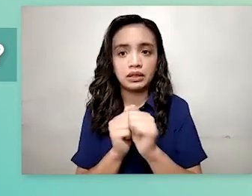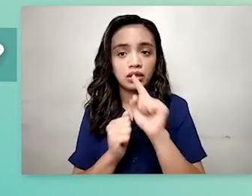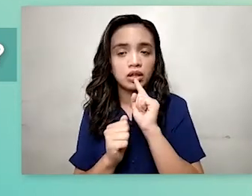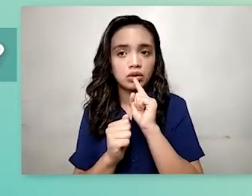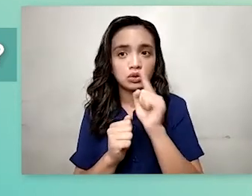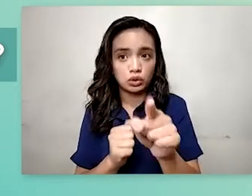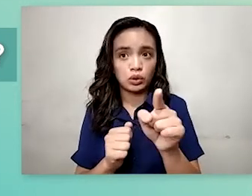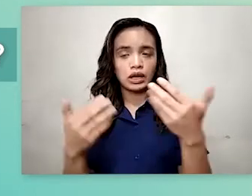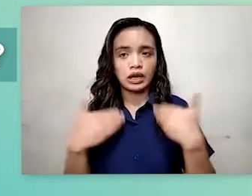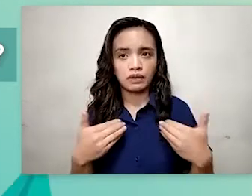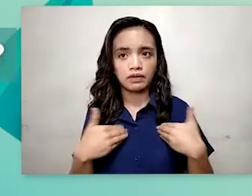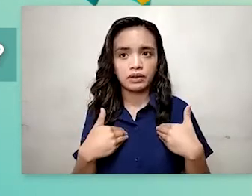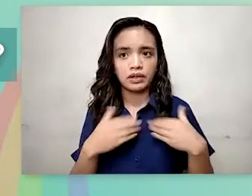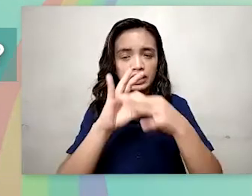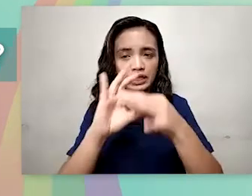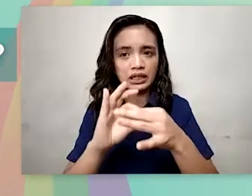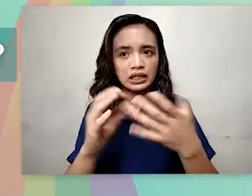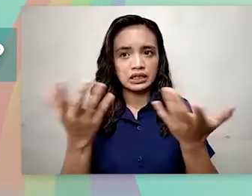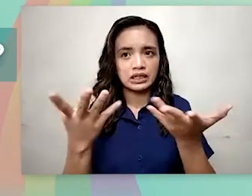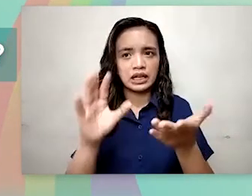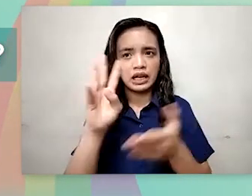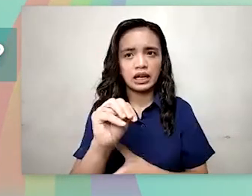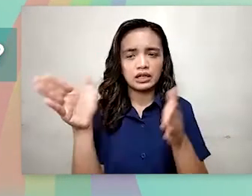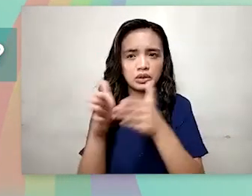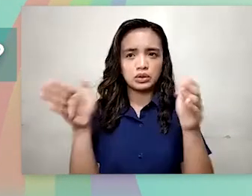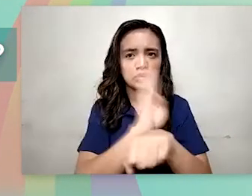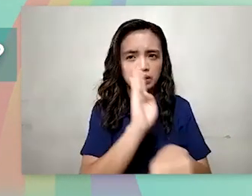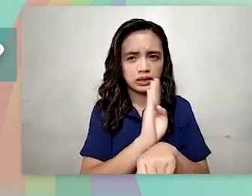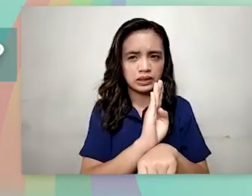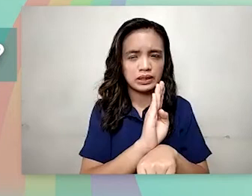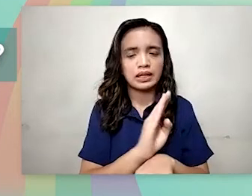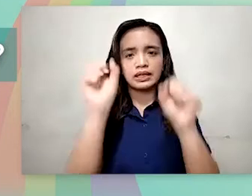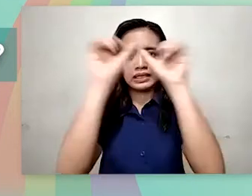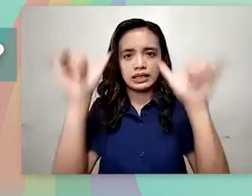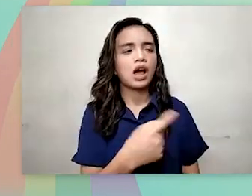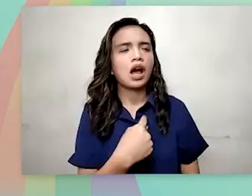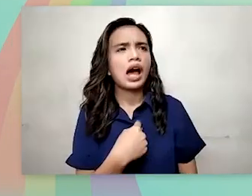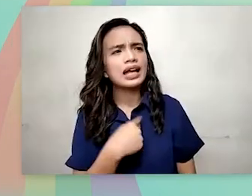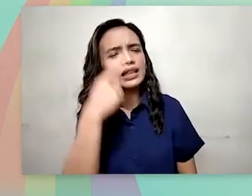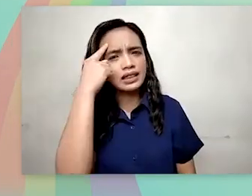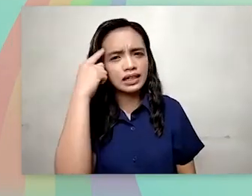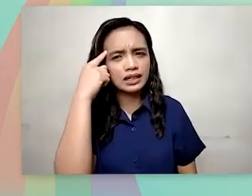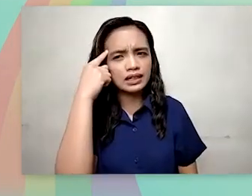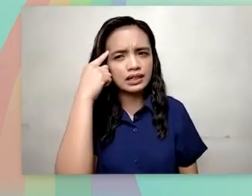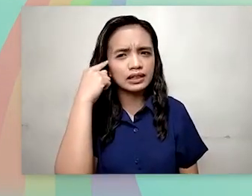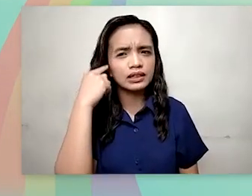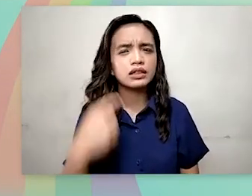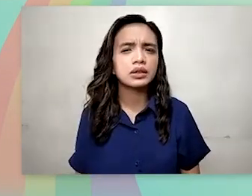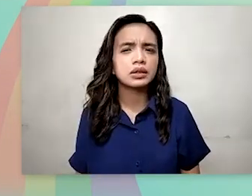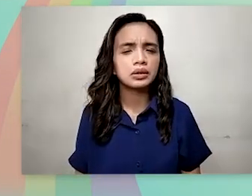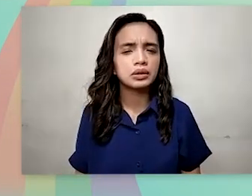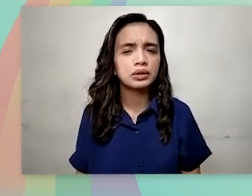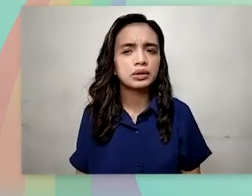do you ensure that there's a synergy of programs within the MSME ecosystem? I think for me, it's more